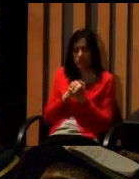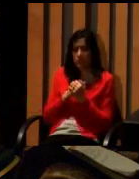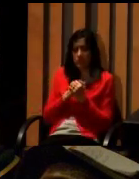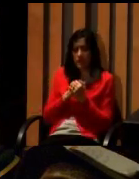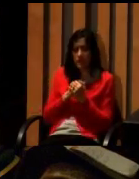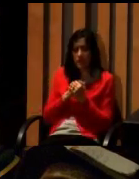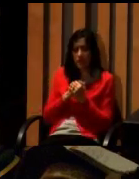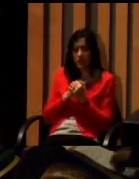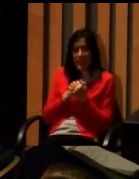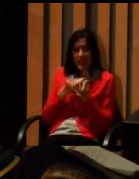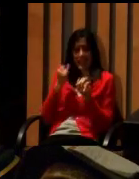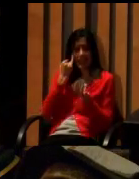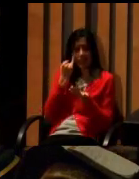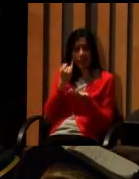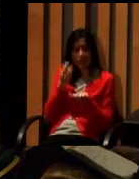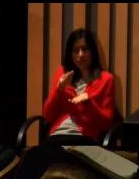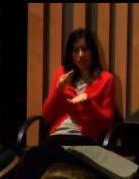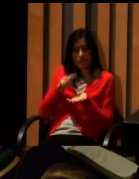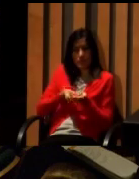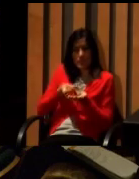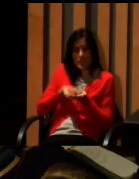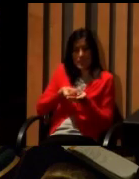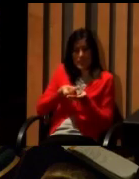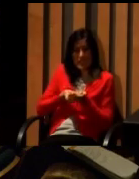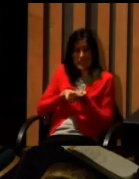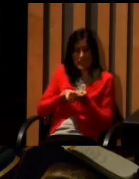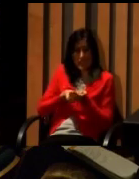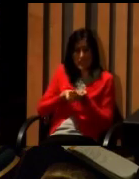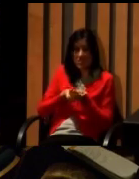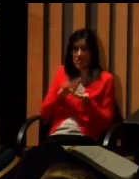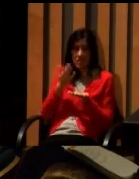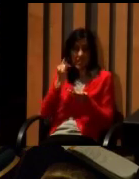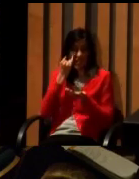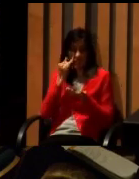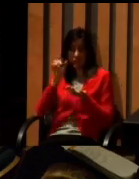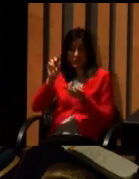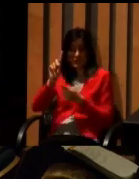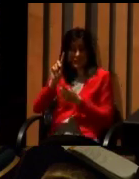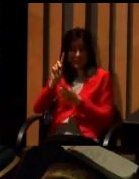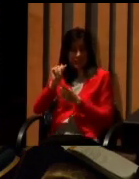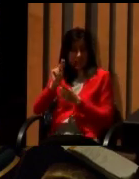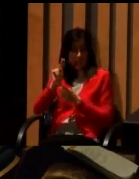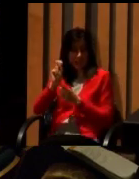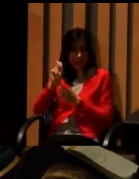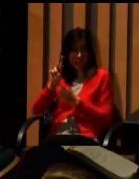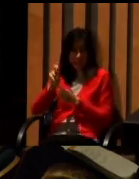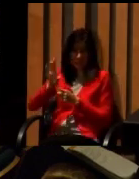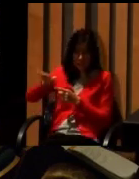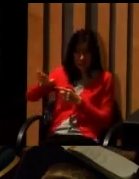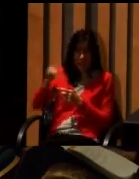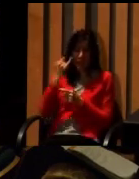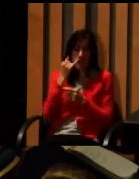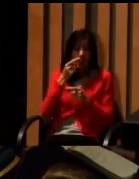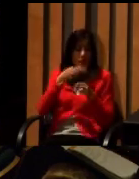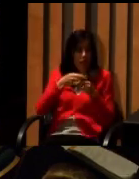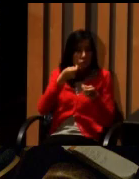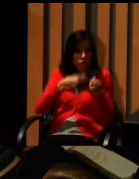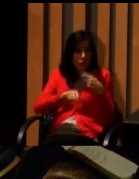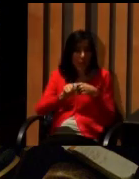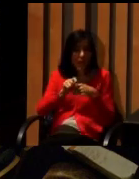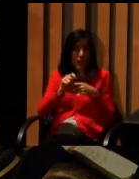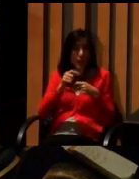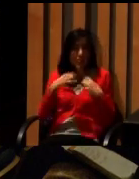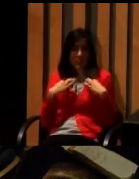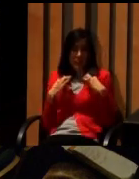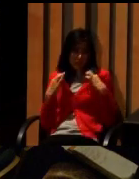change, that economic picture for Daniel Snyder gets a lot bigger. New logo, new uniforms, the whole thing. A few fans